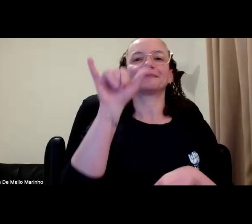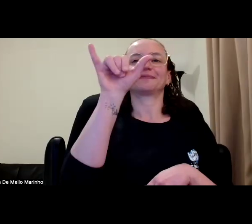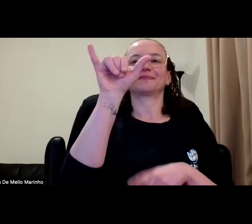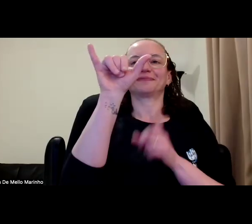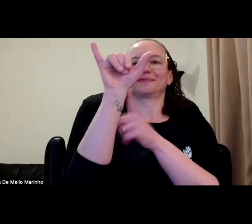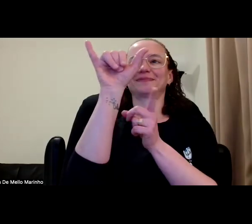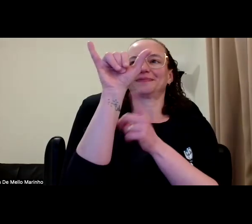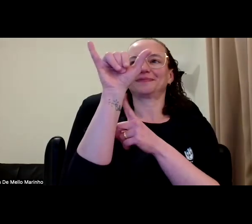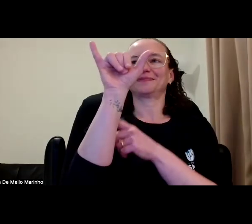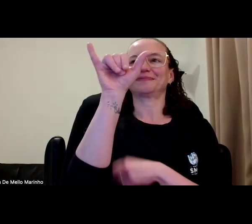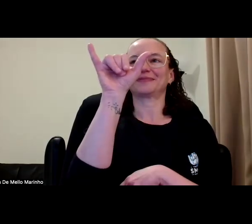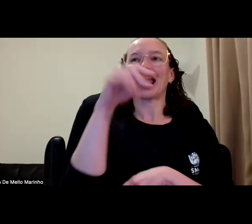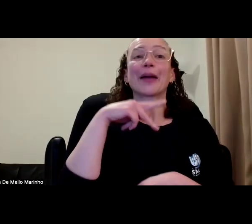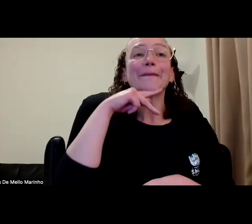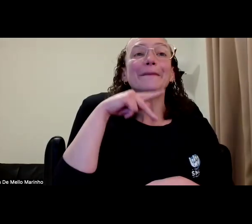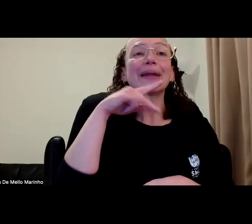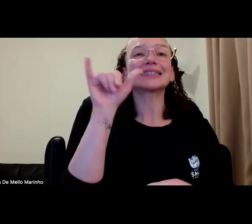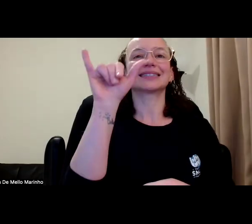Typically, deaf sign that like this.